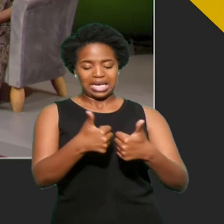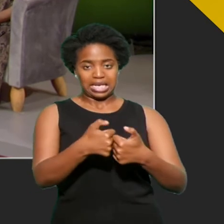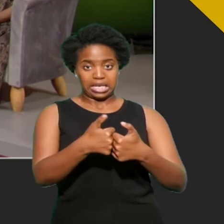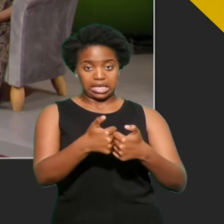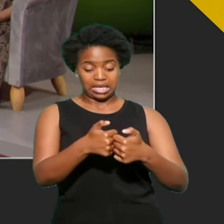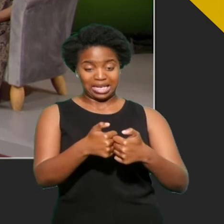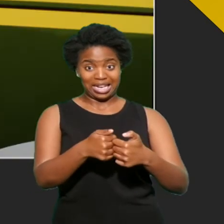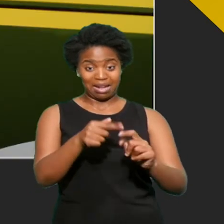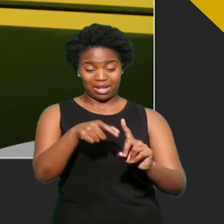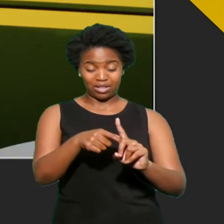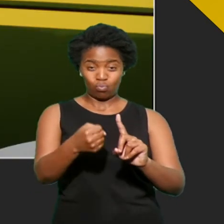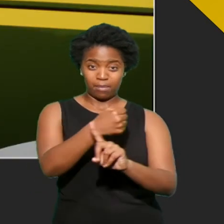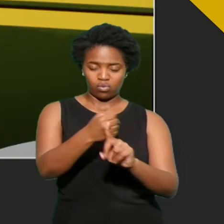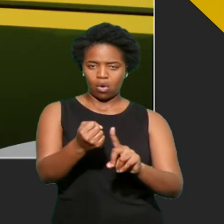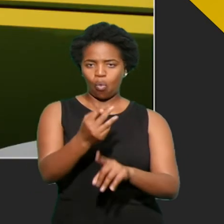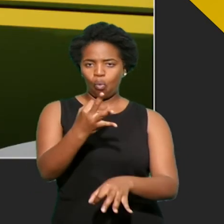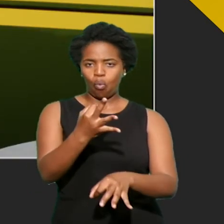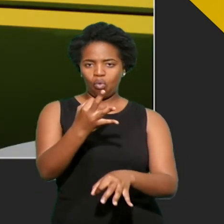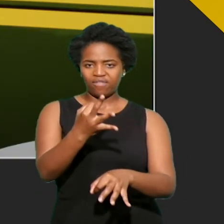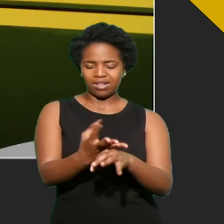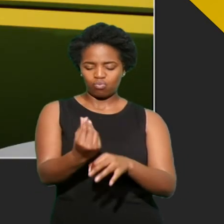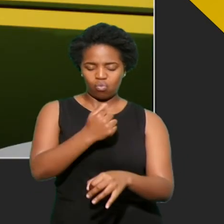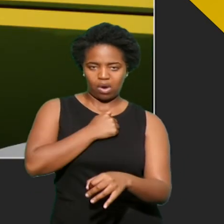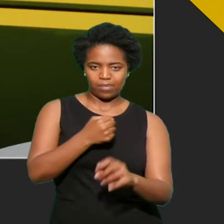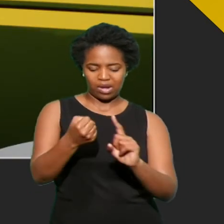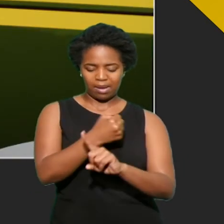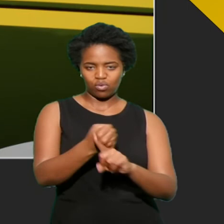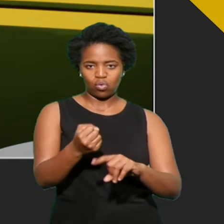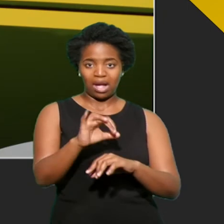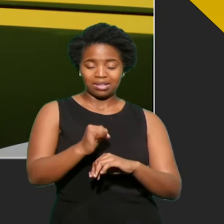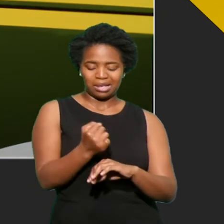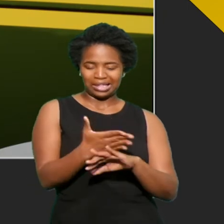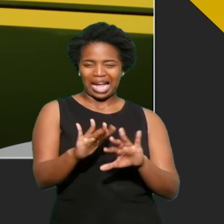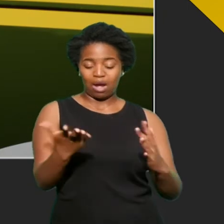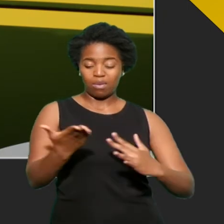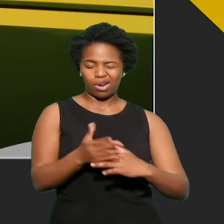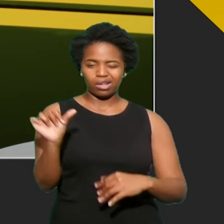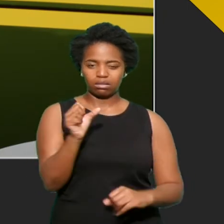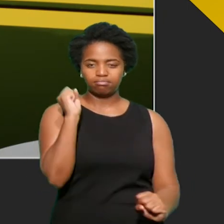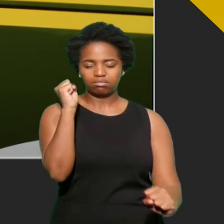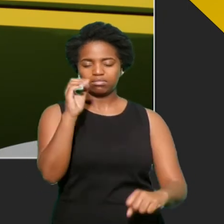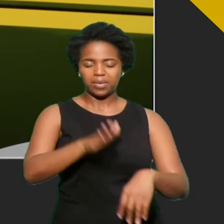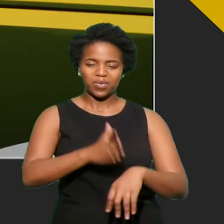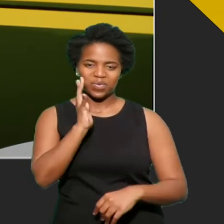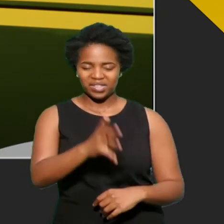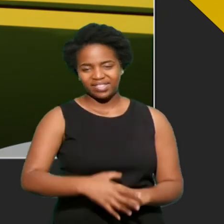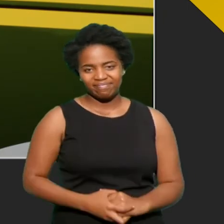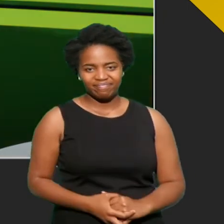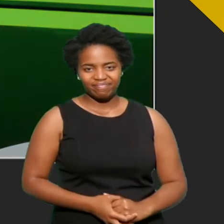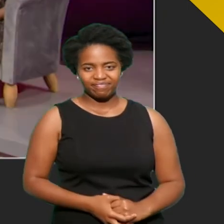How do I get out? This is the chance where we ask you to not move, because after the break, we speak about that life. Let's